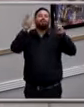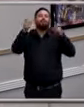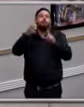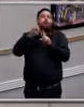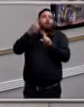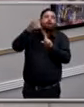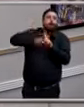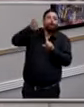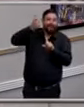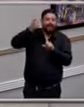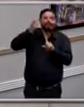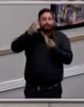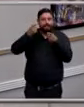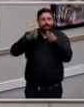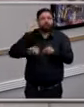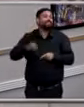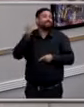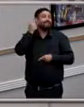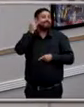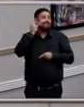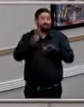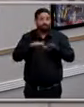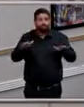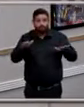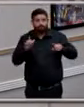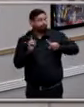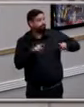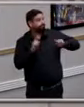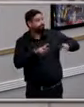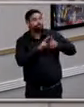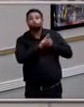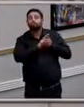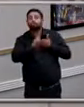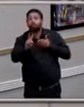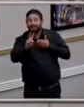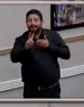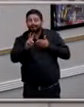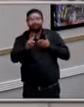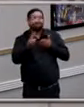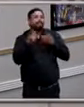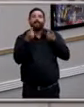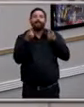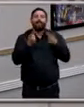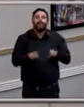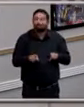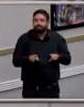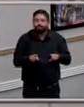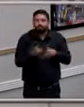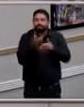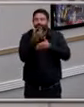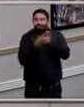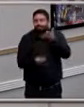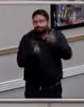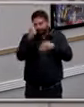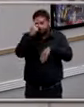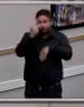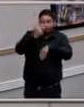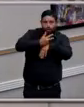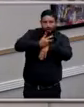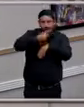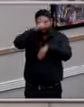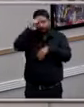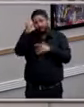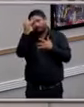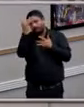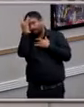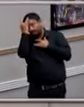automatically if a child, for example, comes for 2 weeks face-to-face, but happens to be out for 3 days because they are